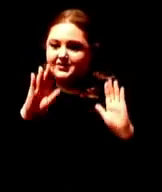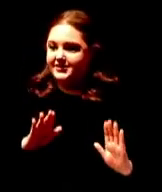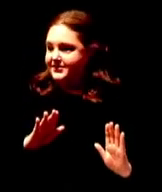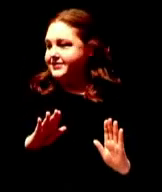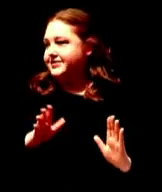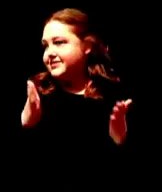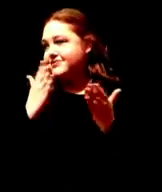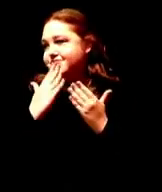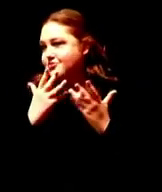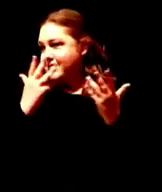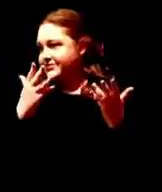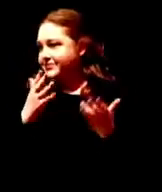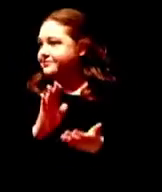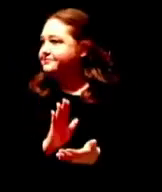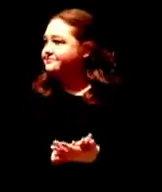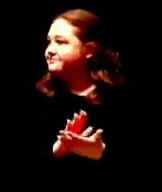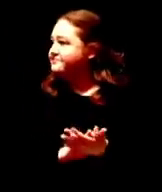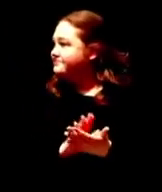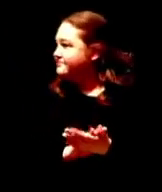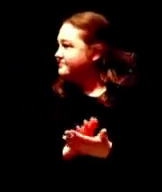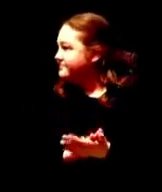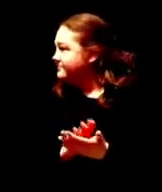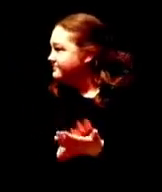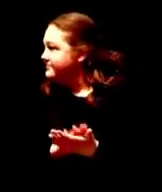very much, Mr. Johnson.